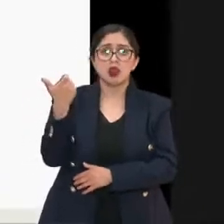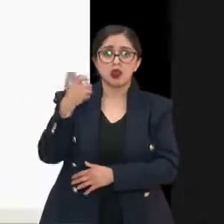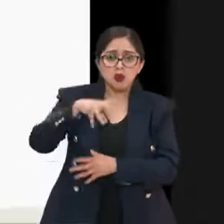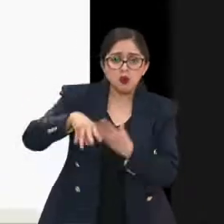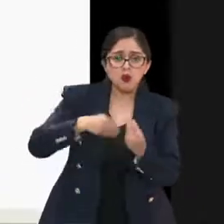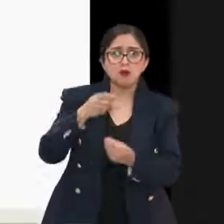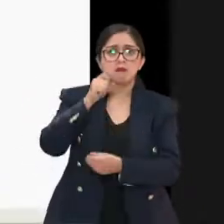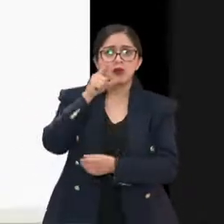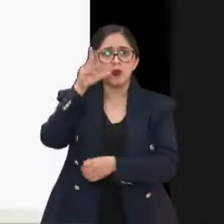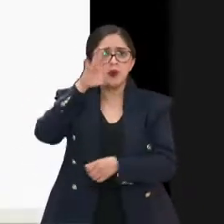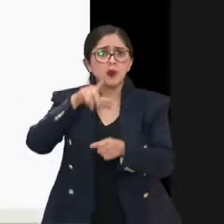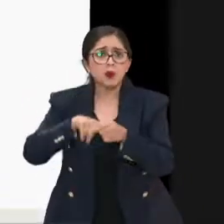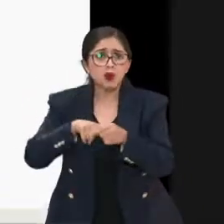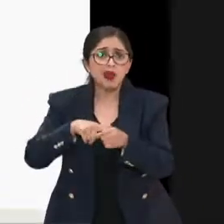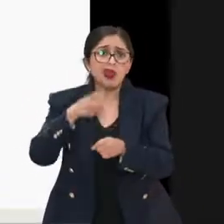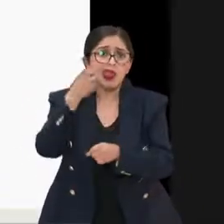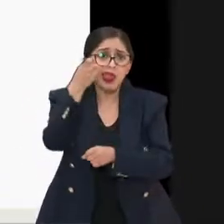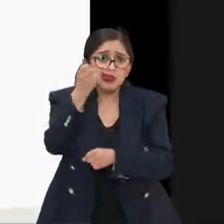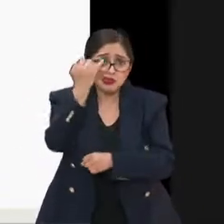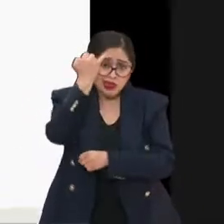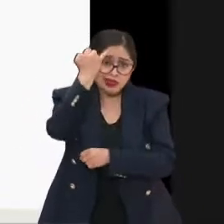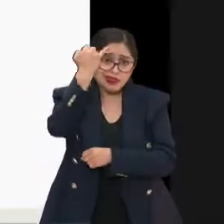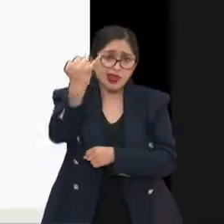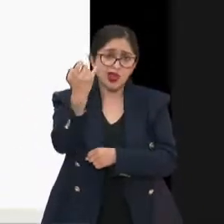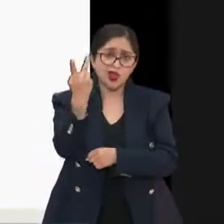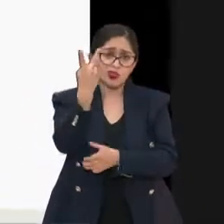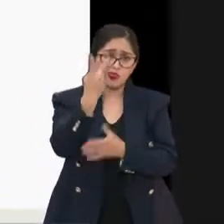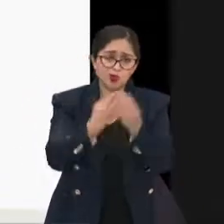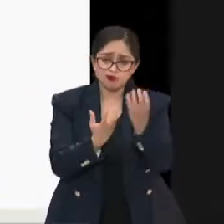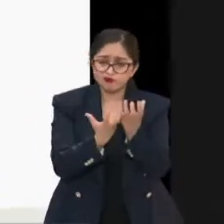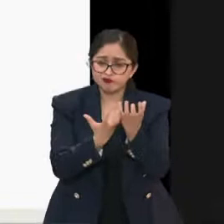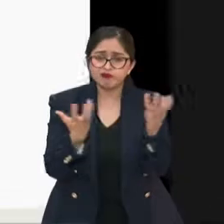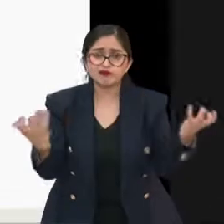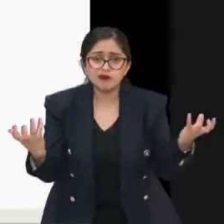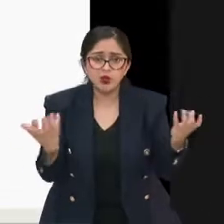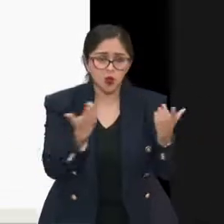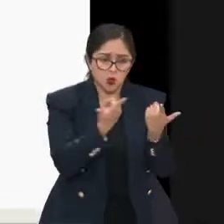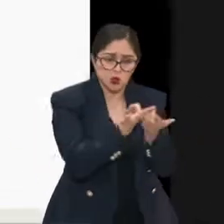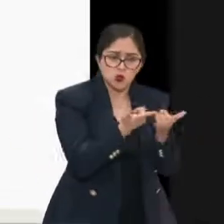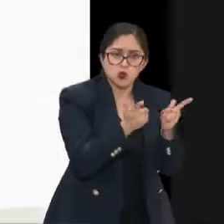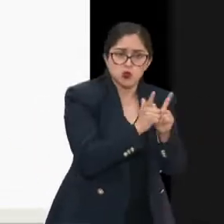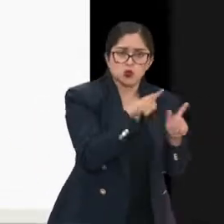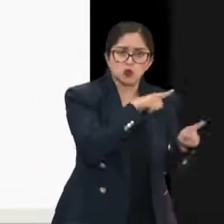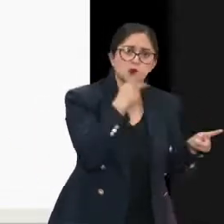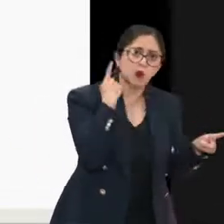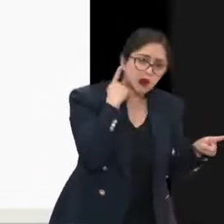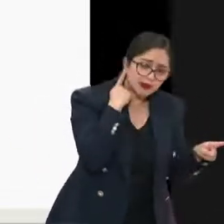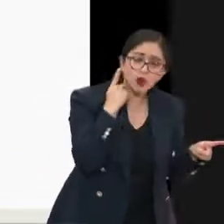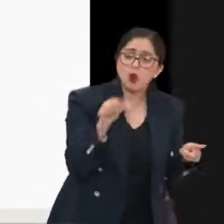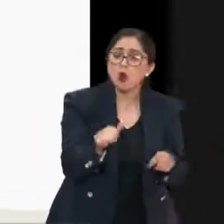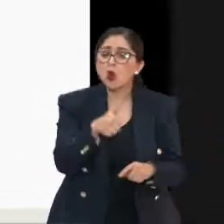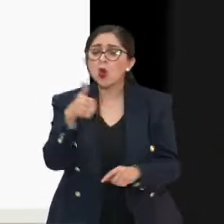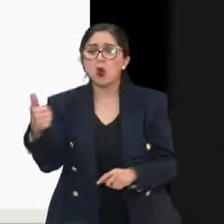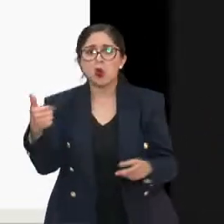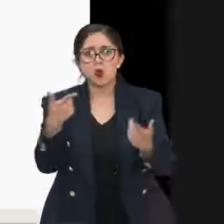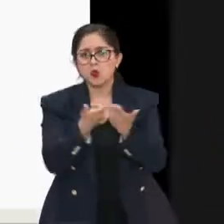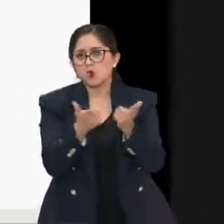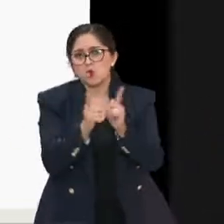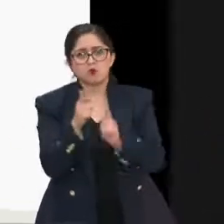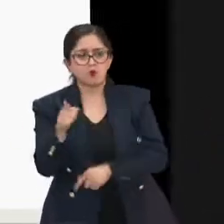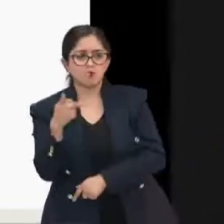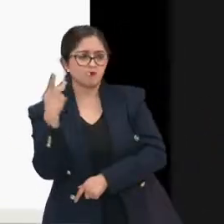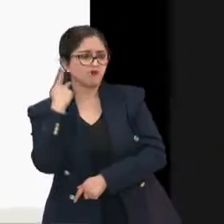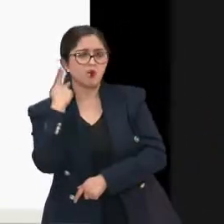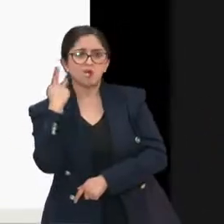and cultural competency. And this is the census of polarization. So this is the division of